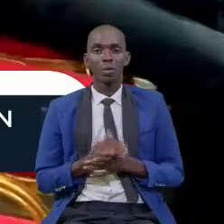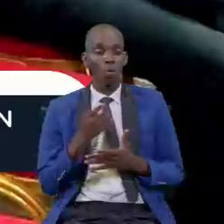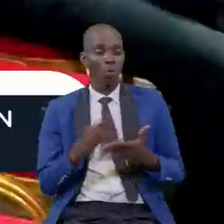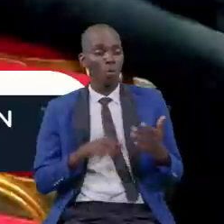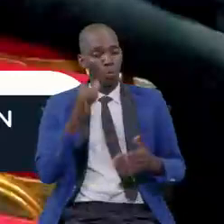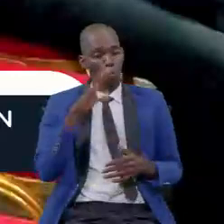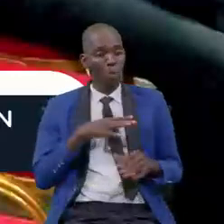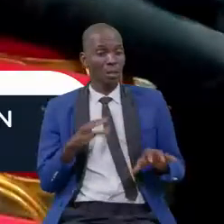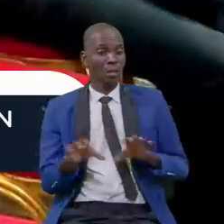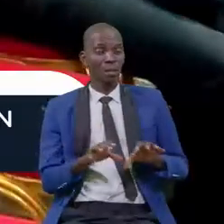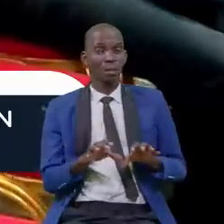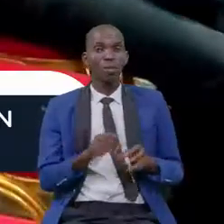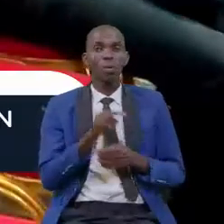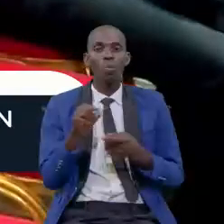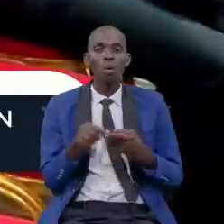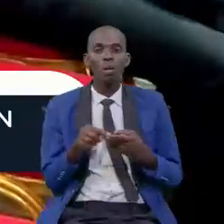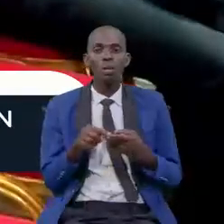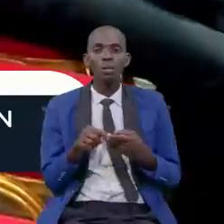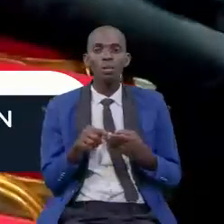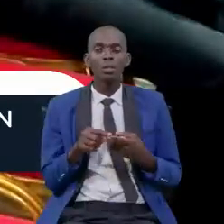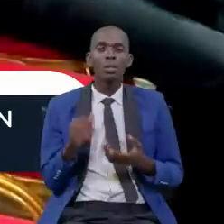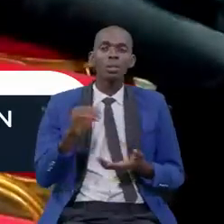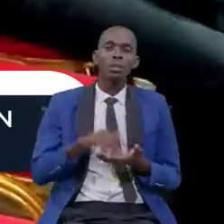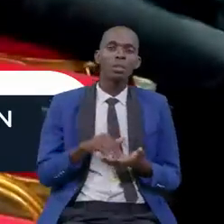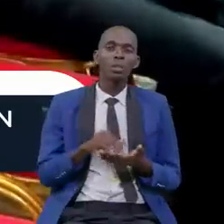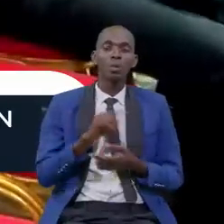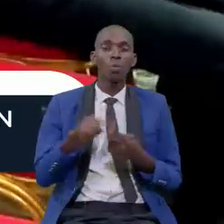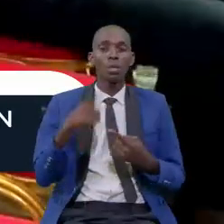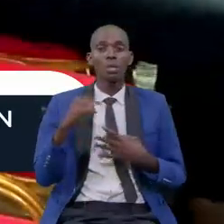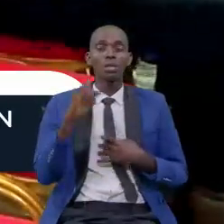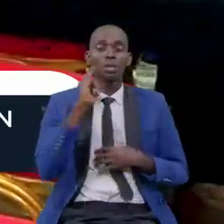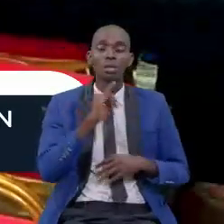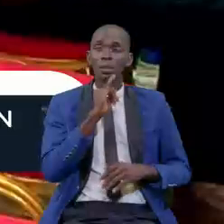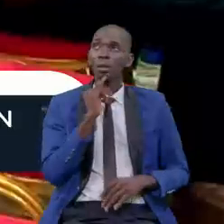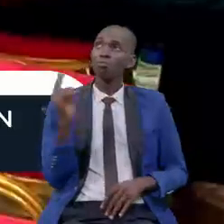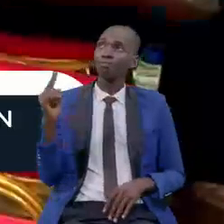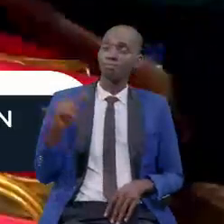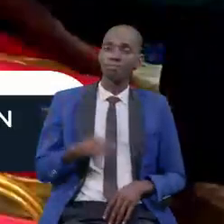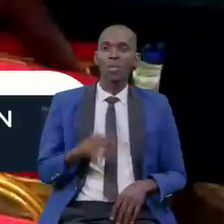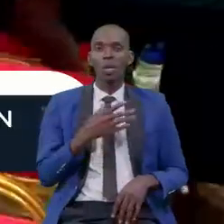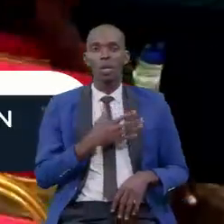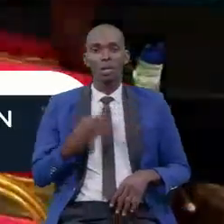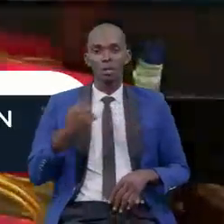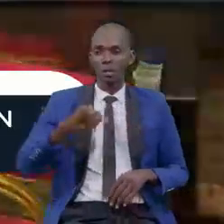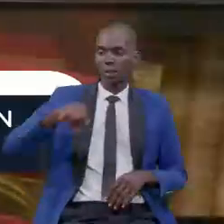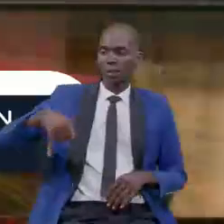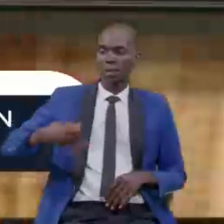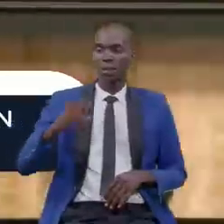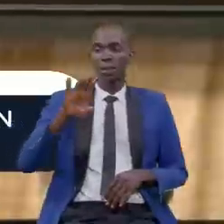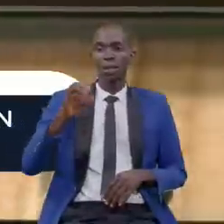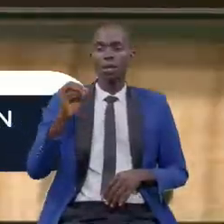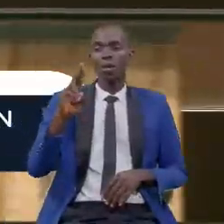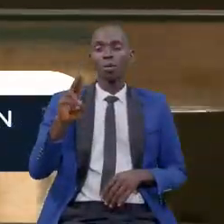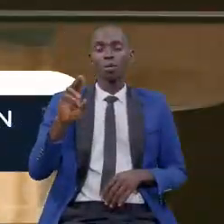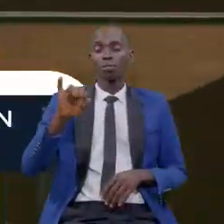did eventually when they came, when the Israelites came, and the Jericho walls fell down, she was